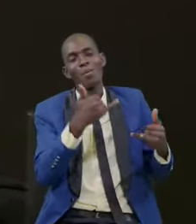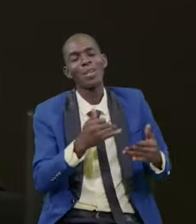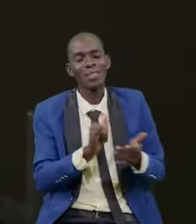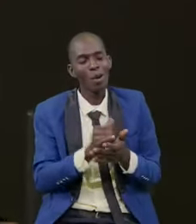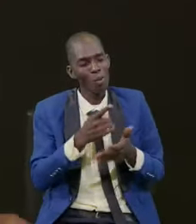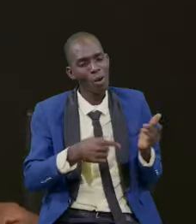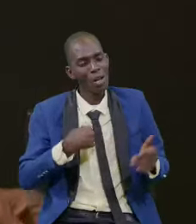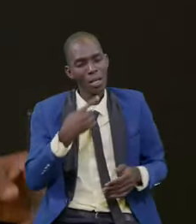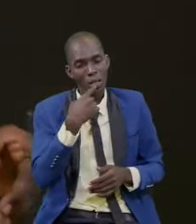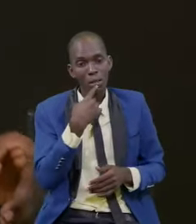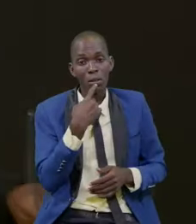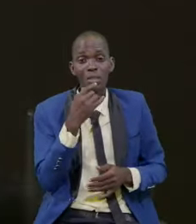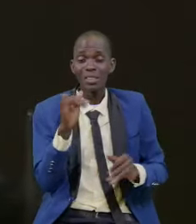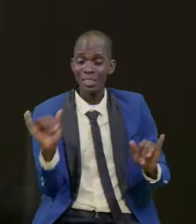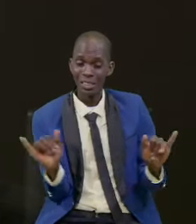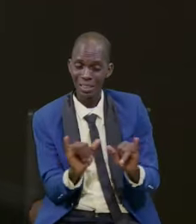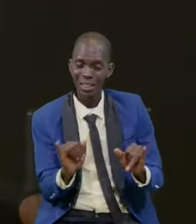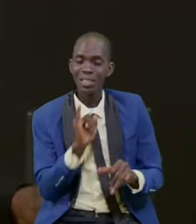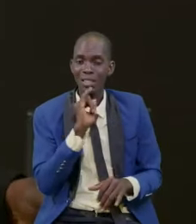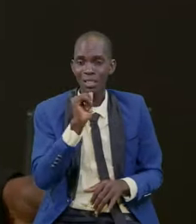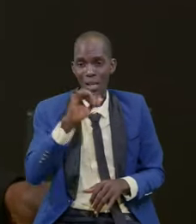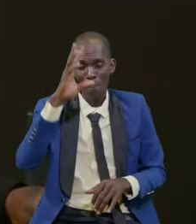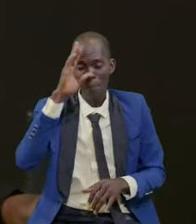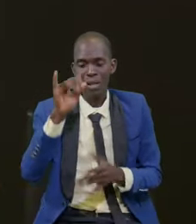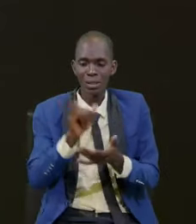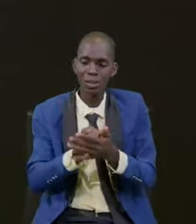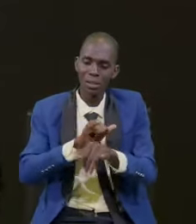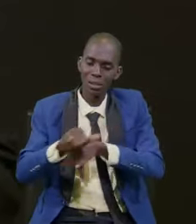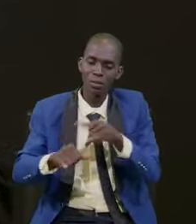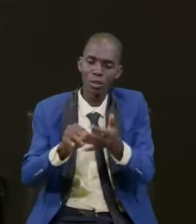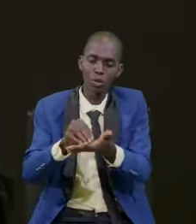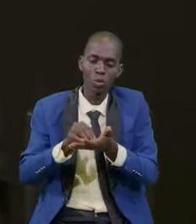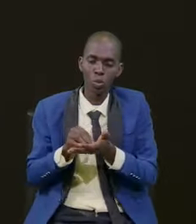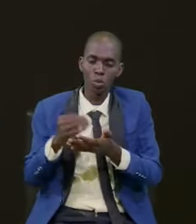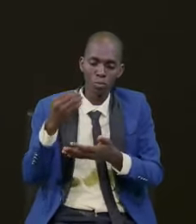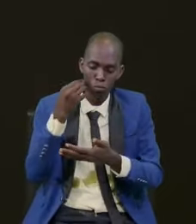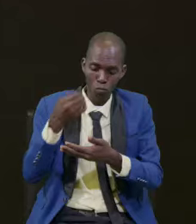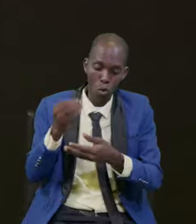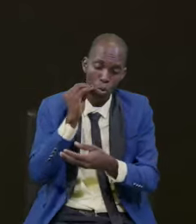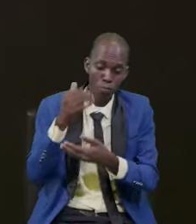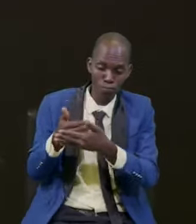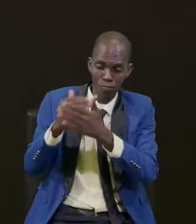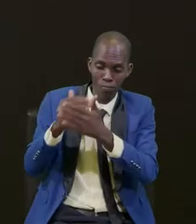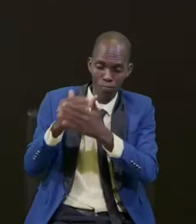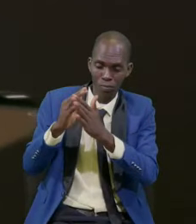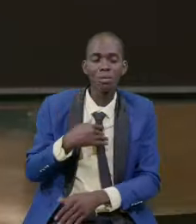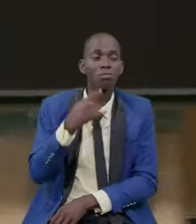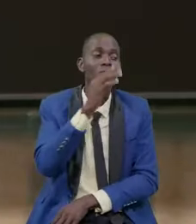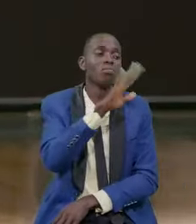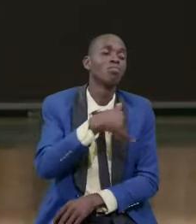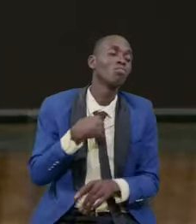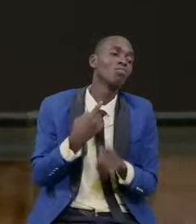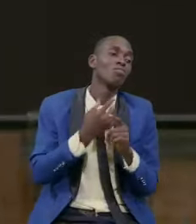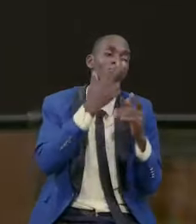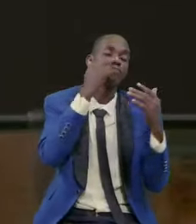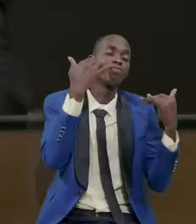the man that deceiveth his neighbor and saith, am not I in sport? You